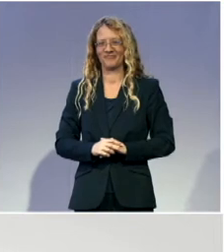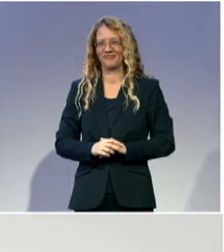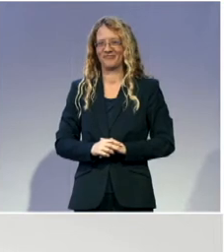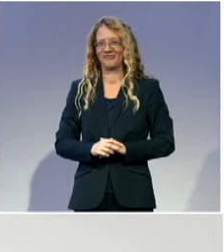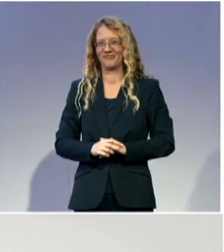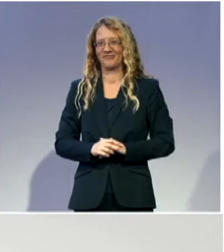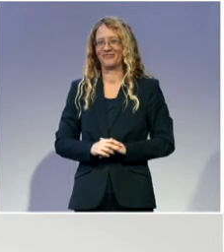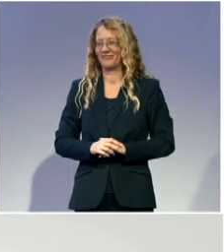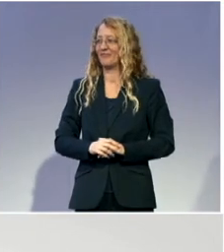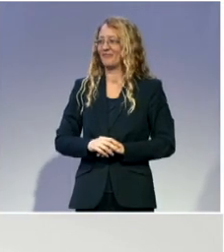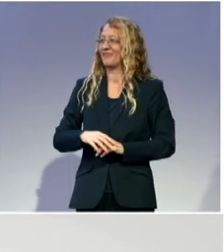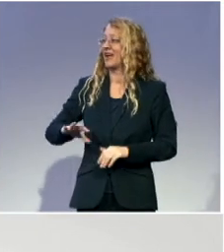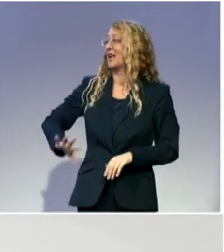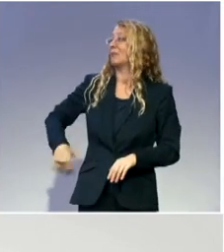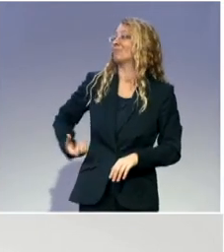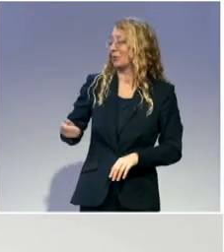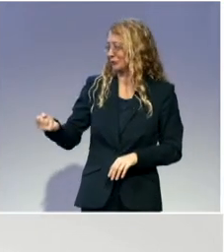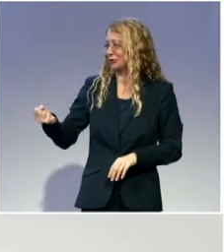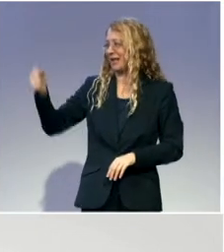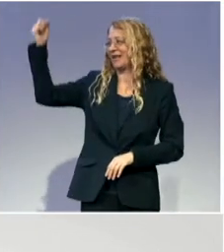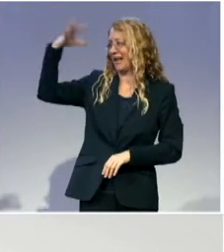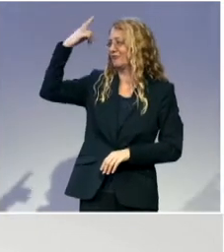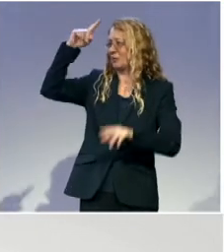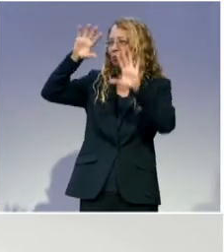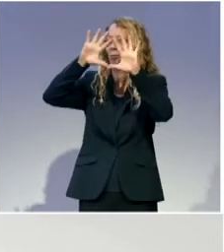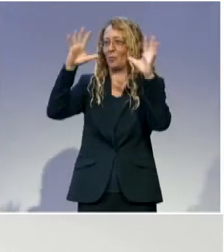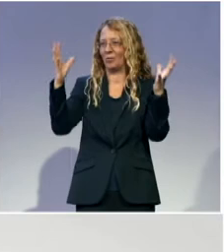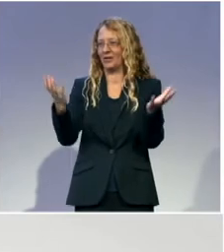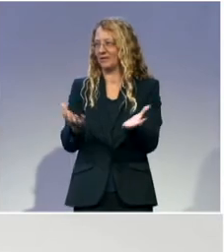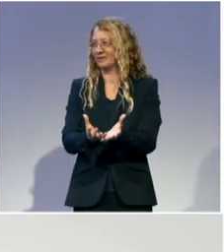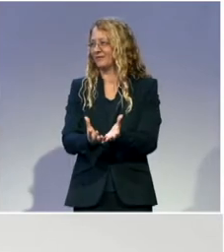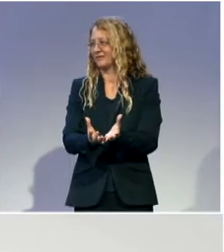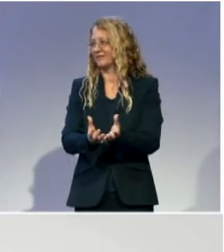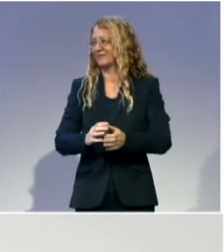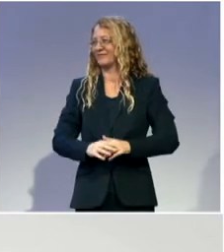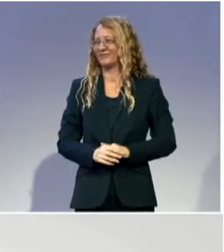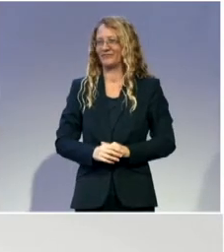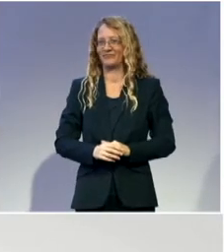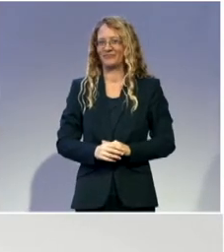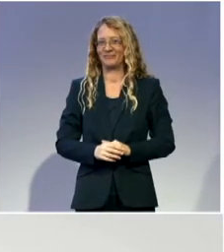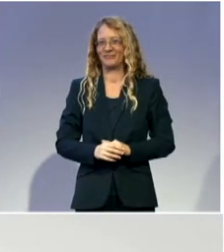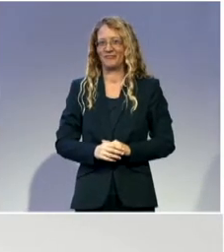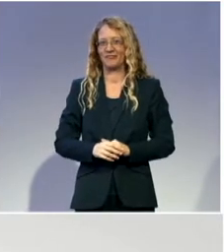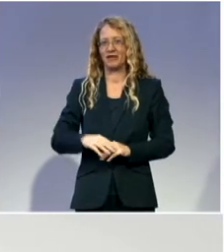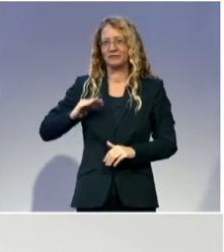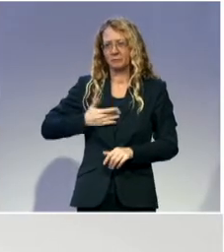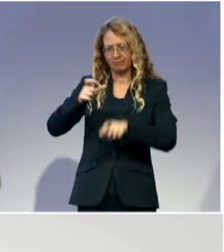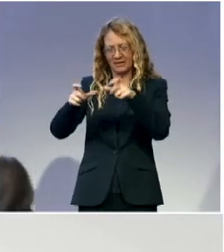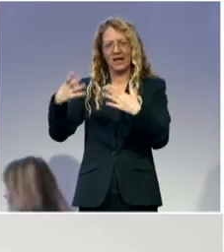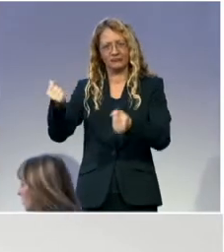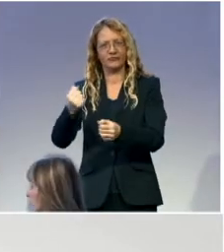And a second congratulations to Light for the World for its leadership program for women with disabilities, also in Cambodia.